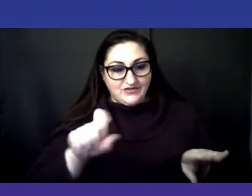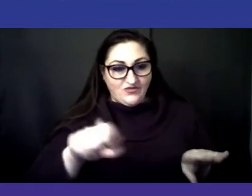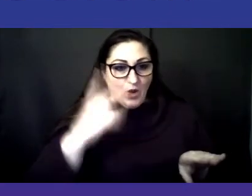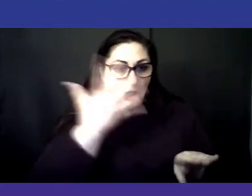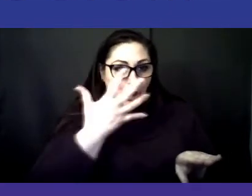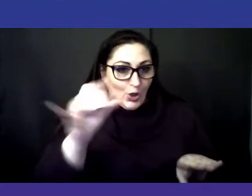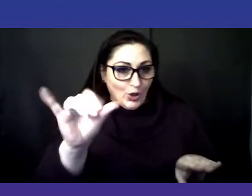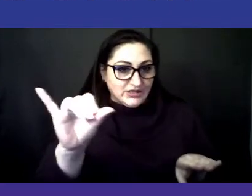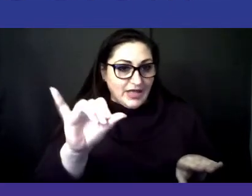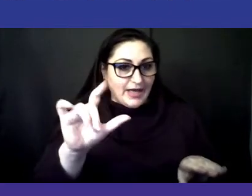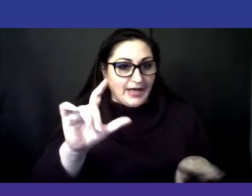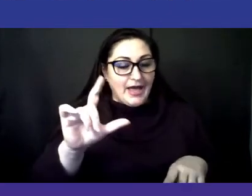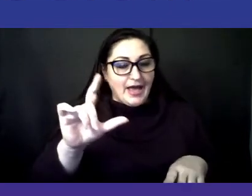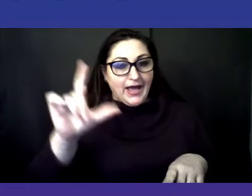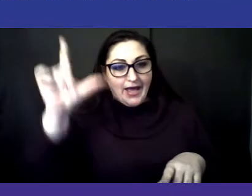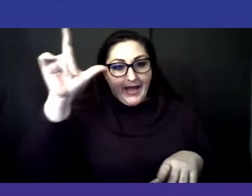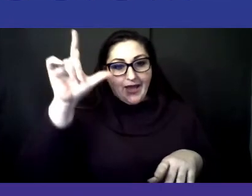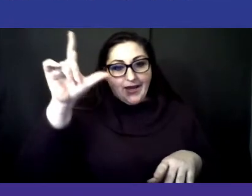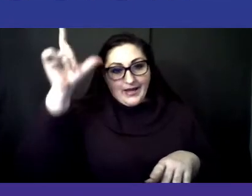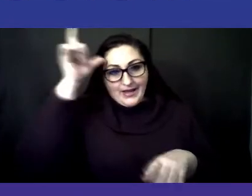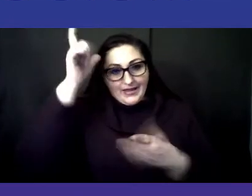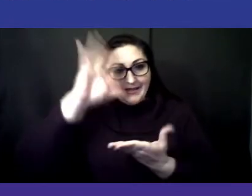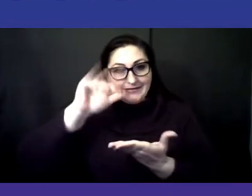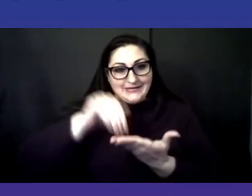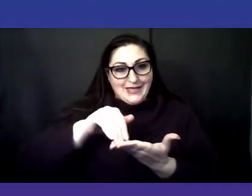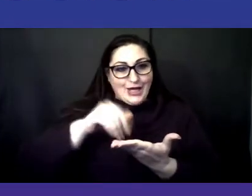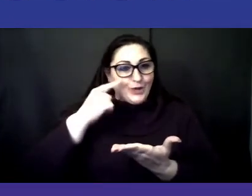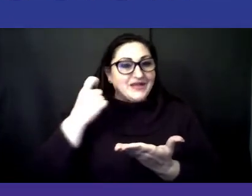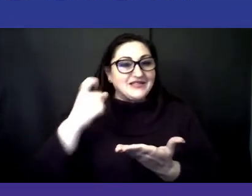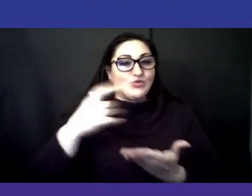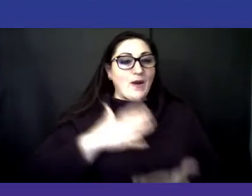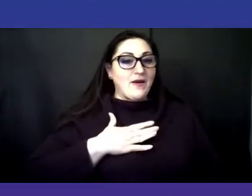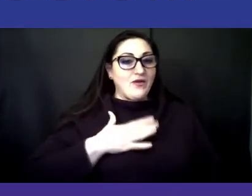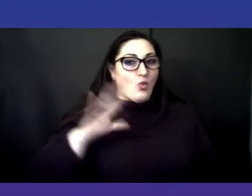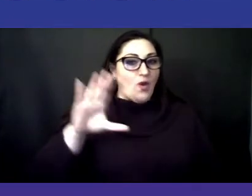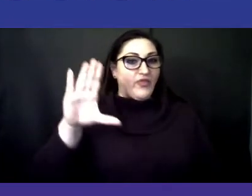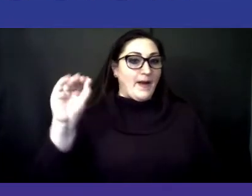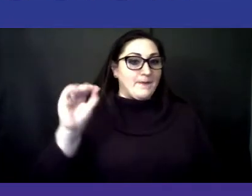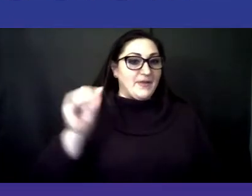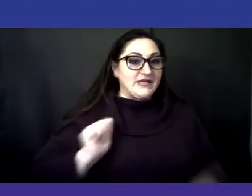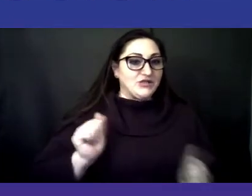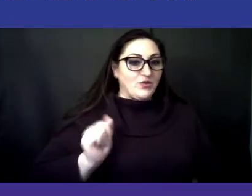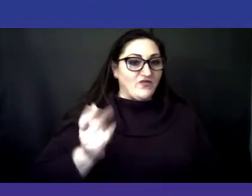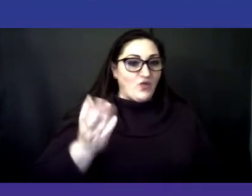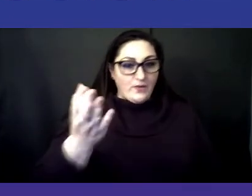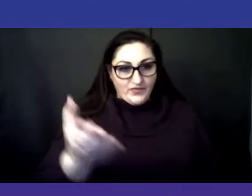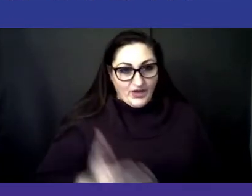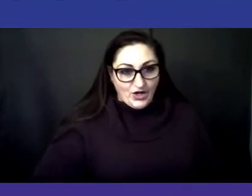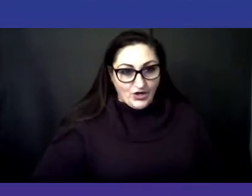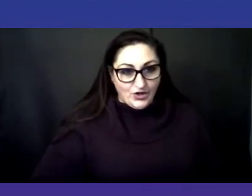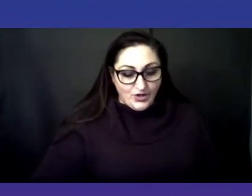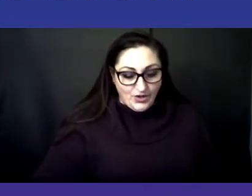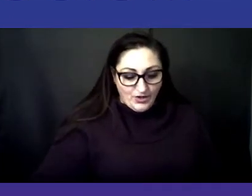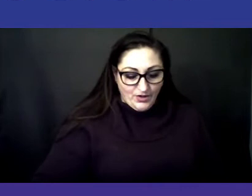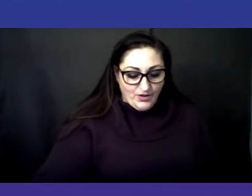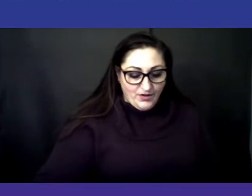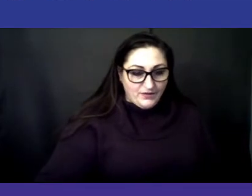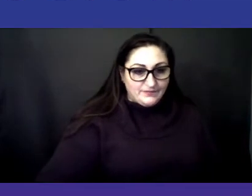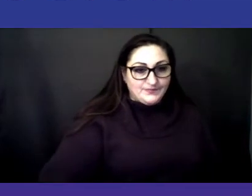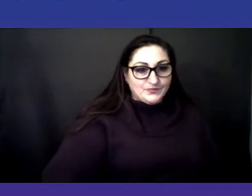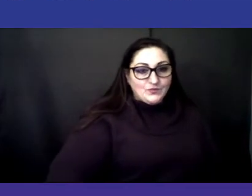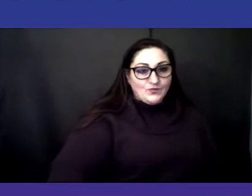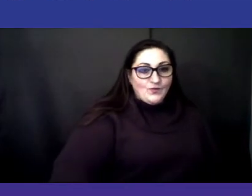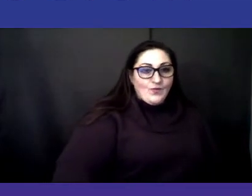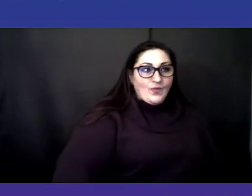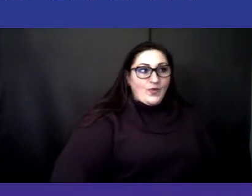on Lincoln Center? Because that's where I want my company to perform eventually. What would they bring on that stage? So I think